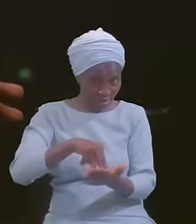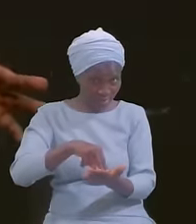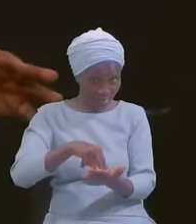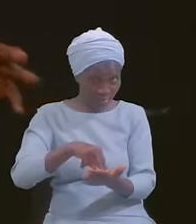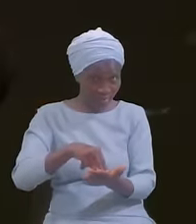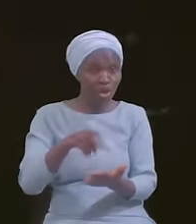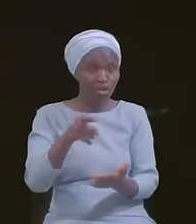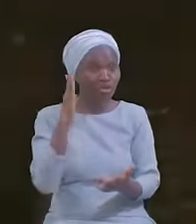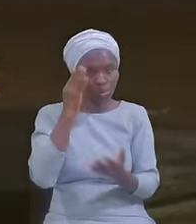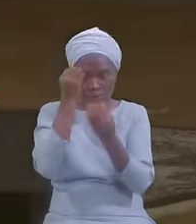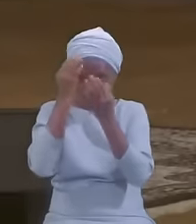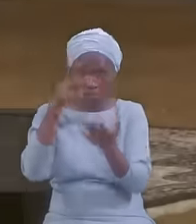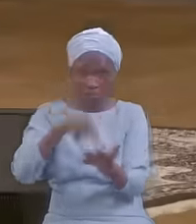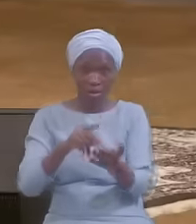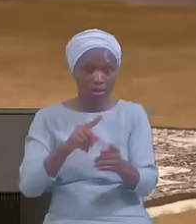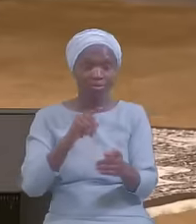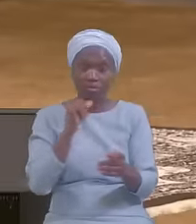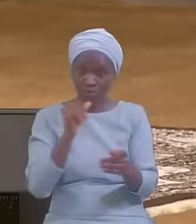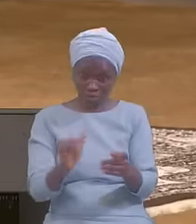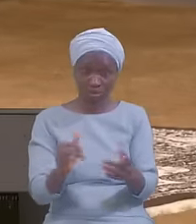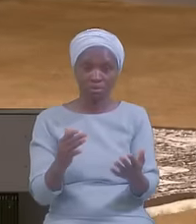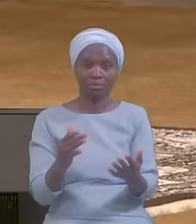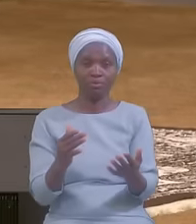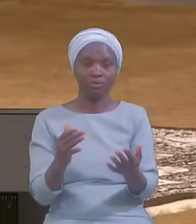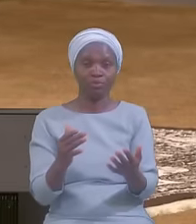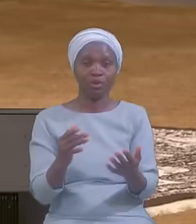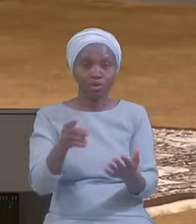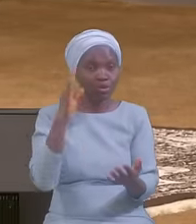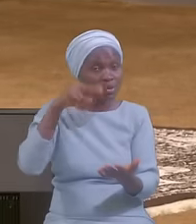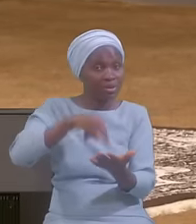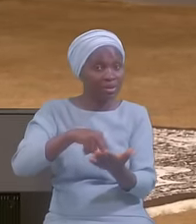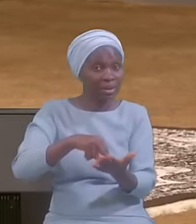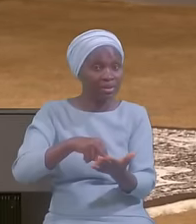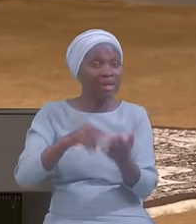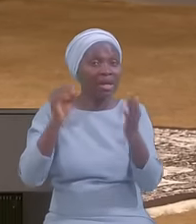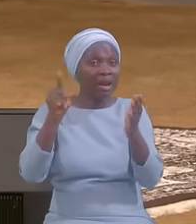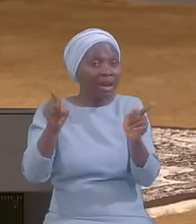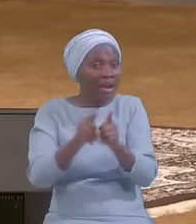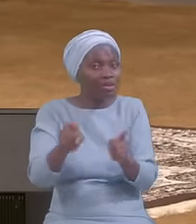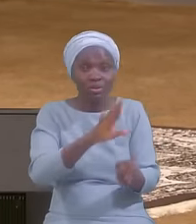will stand, don't stand yet, you will stand like you never stood.